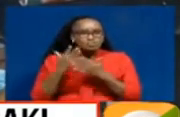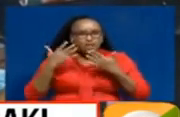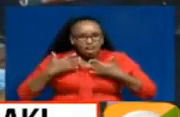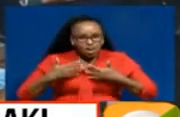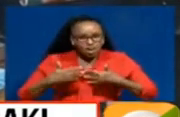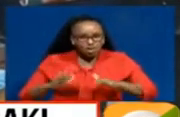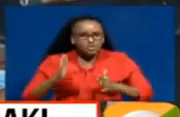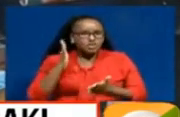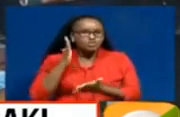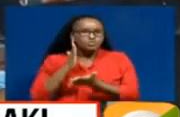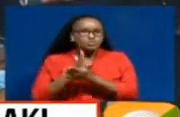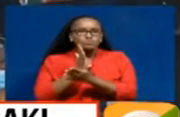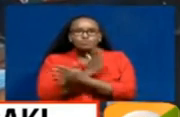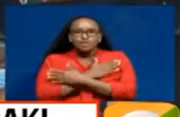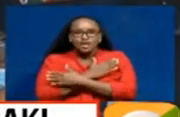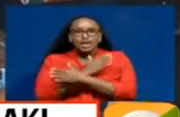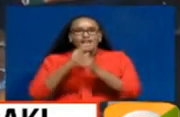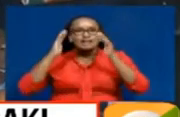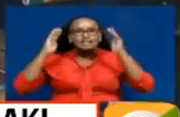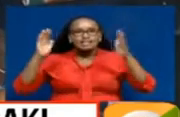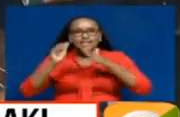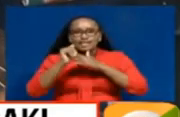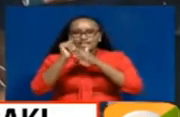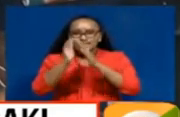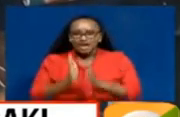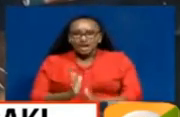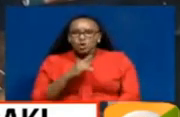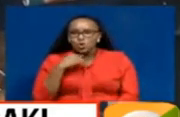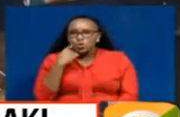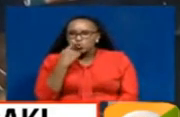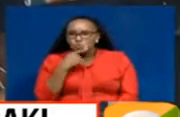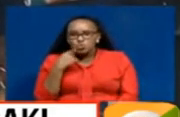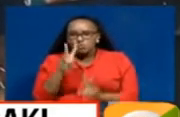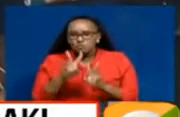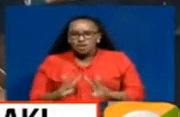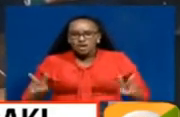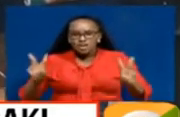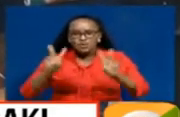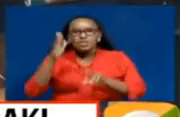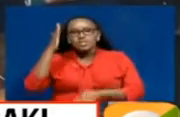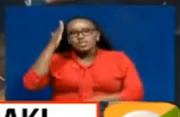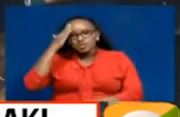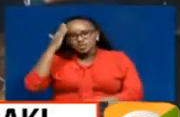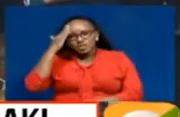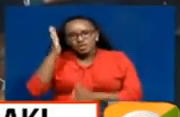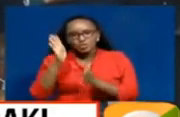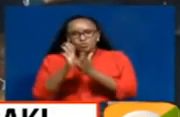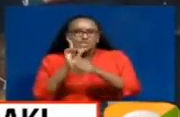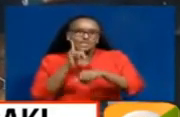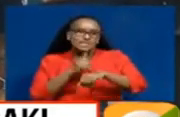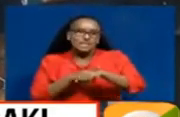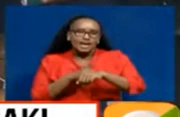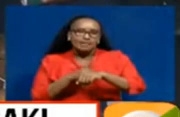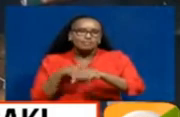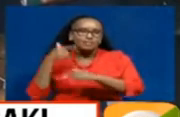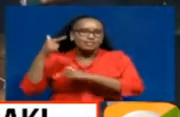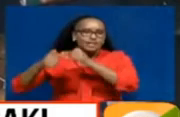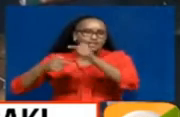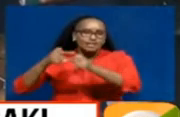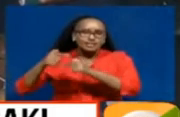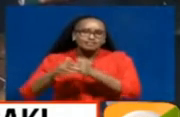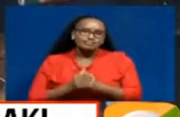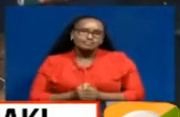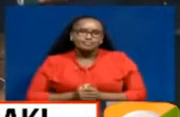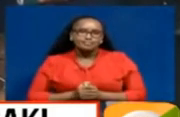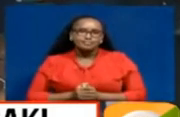patriot, a great leader whose value will only be known with the time, as time continues to